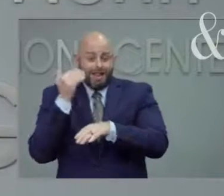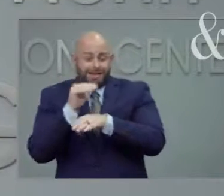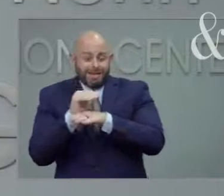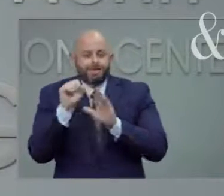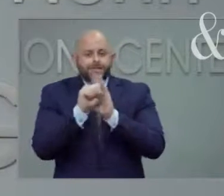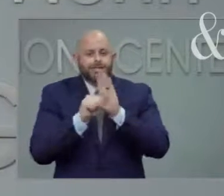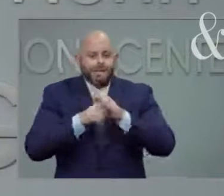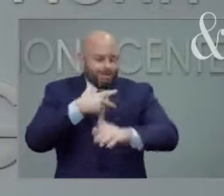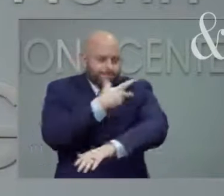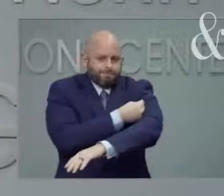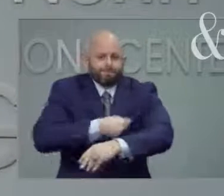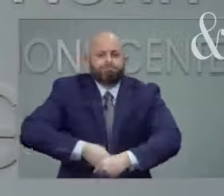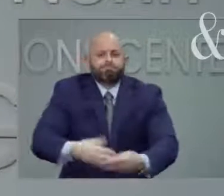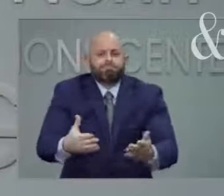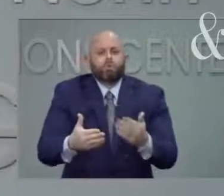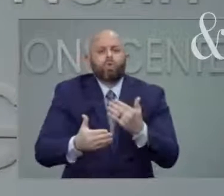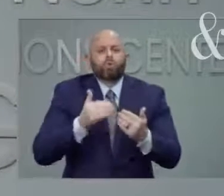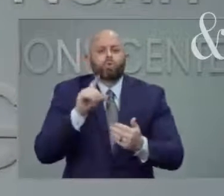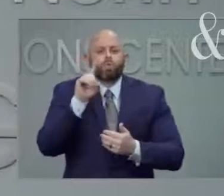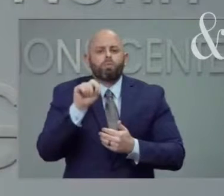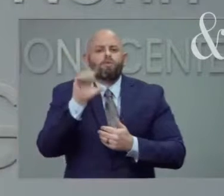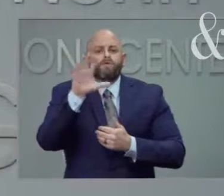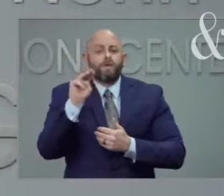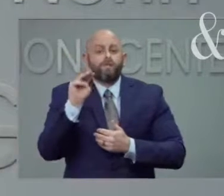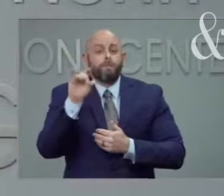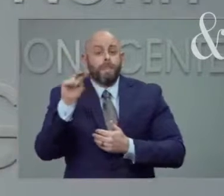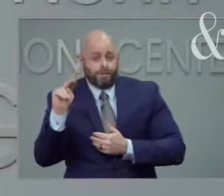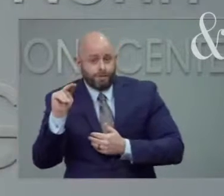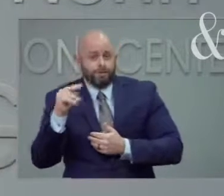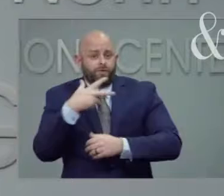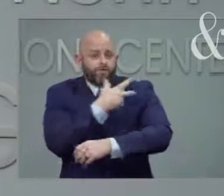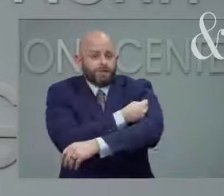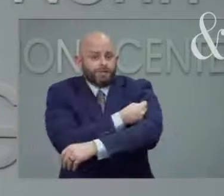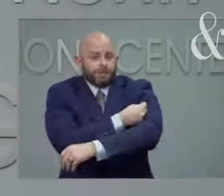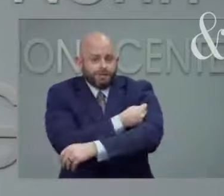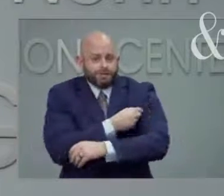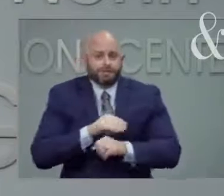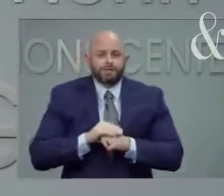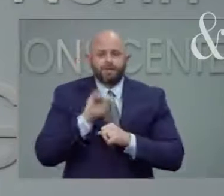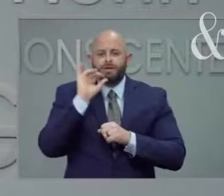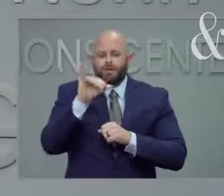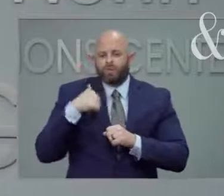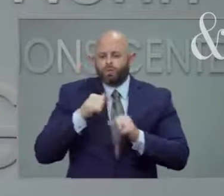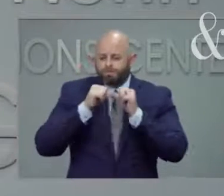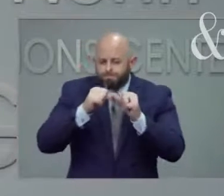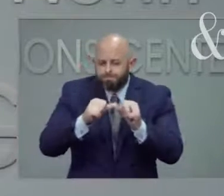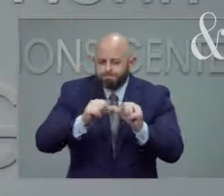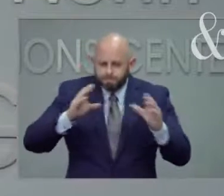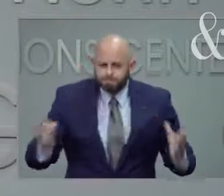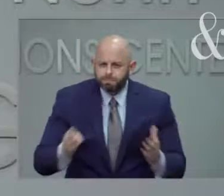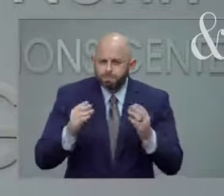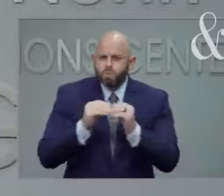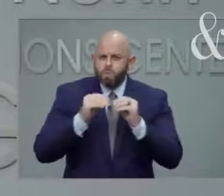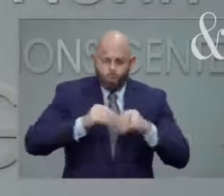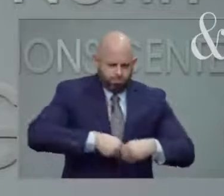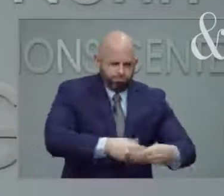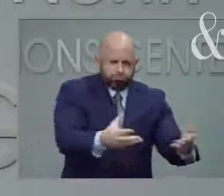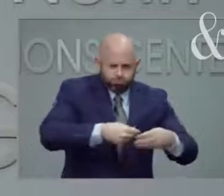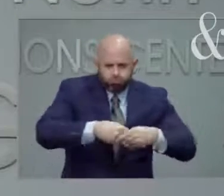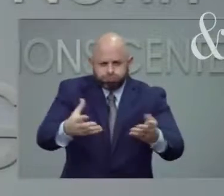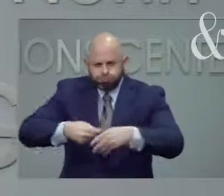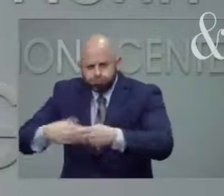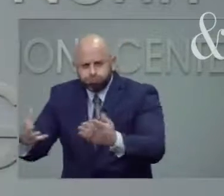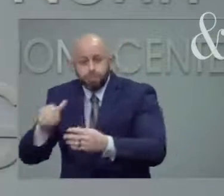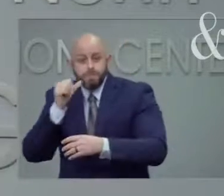administered almost 1.5 million vaccines, and we're continuing to push for more. Yesterday, the